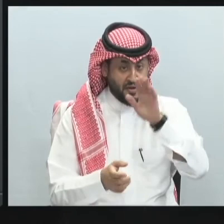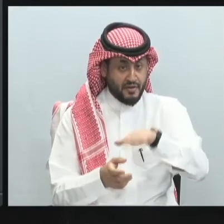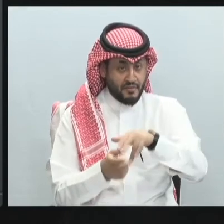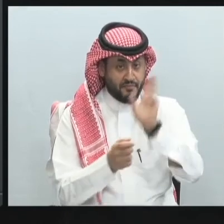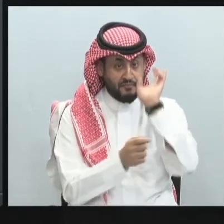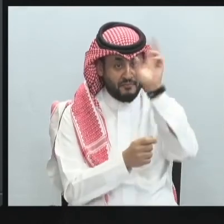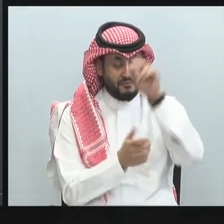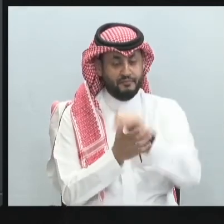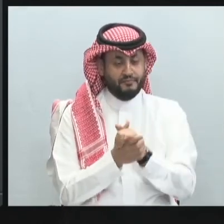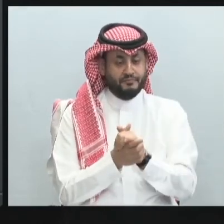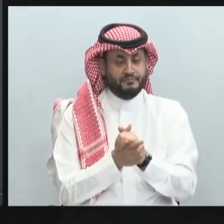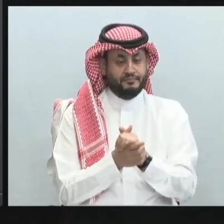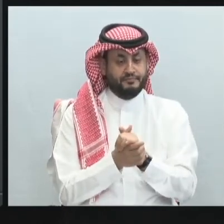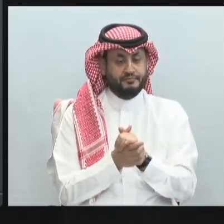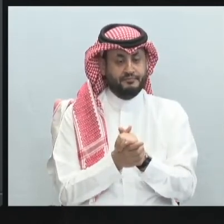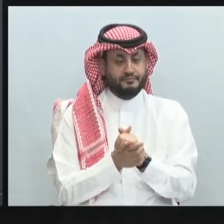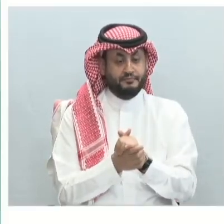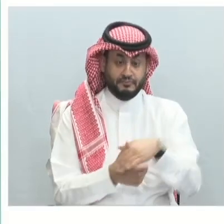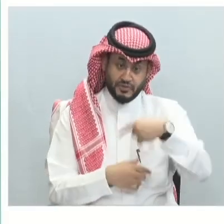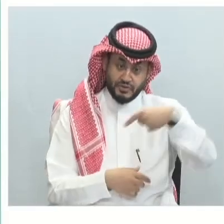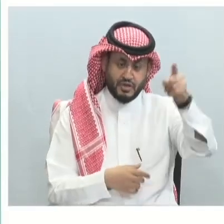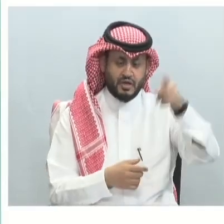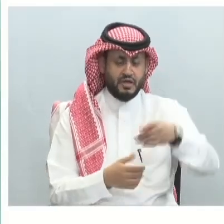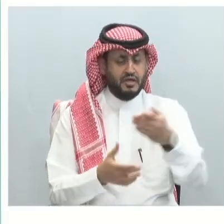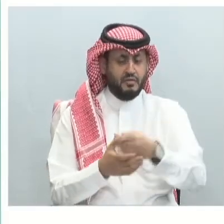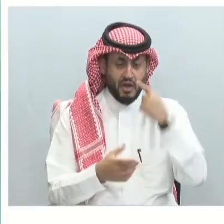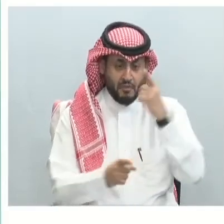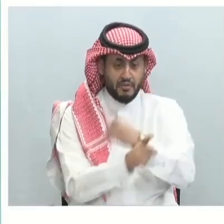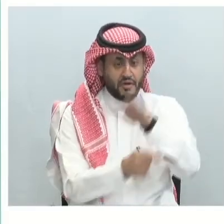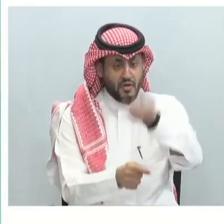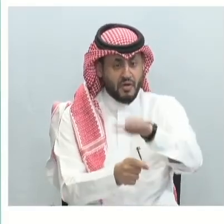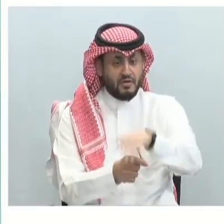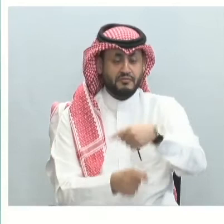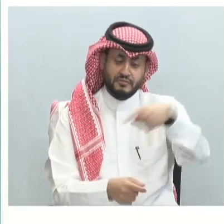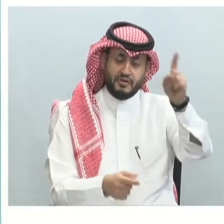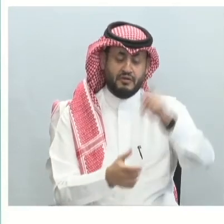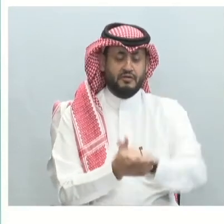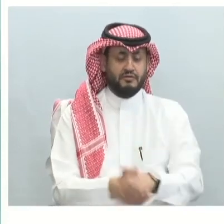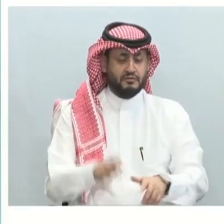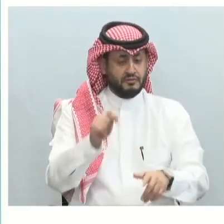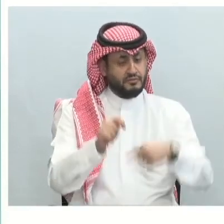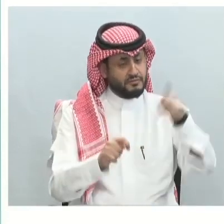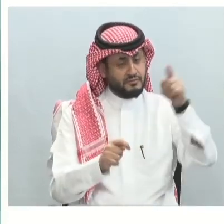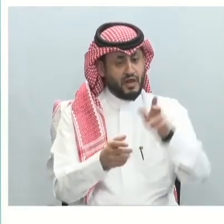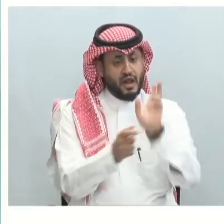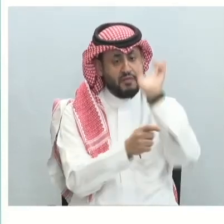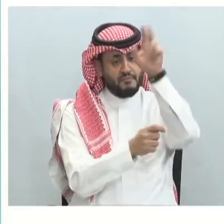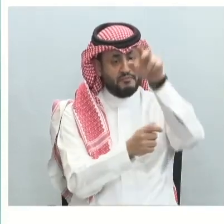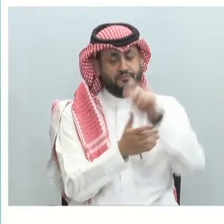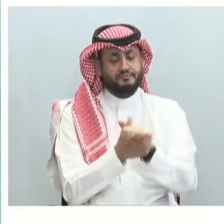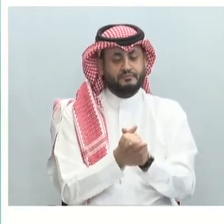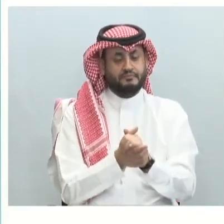playing basketball. Excellent. Yes, I think it's true. Yes, I'm playing what? Basketball. Excellent.